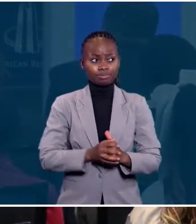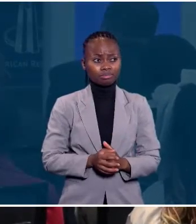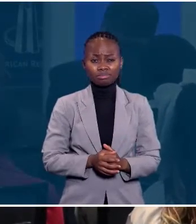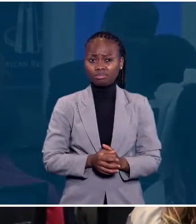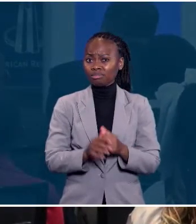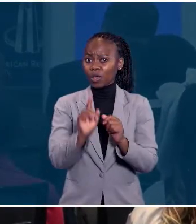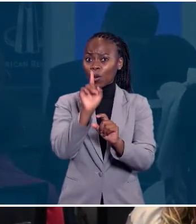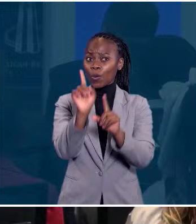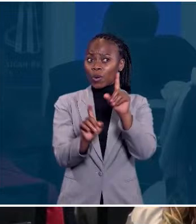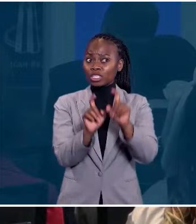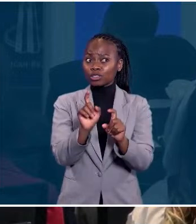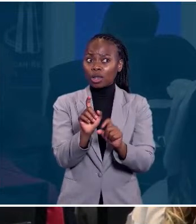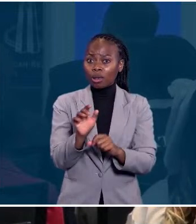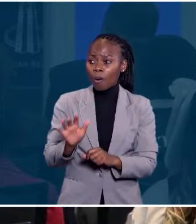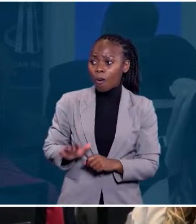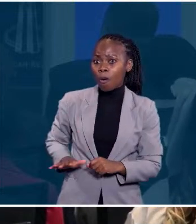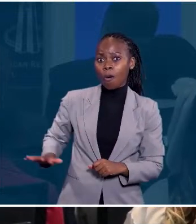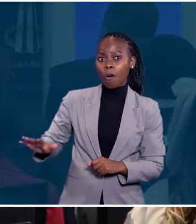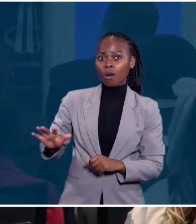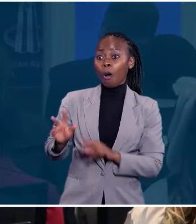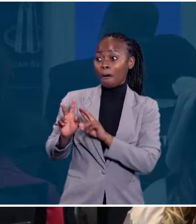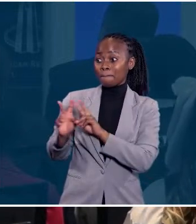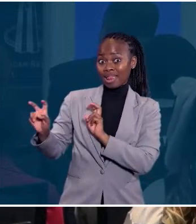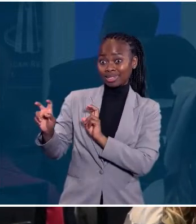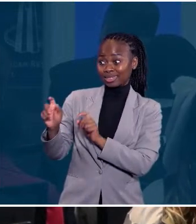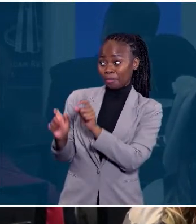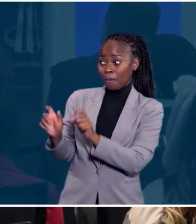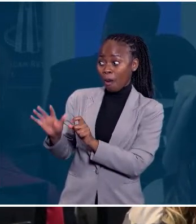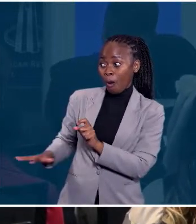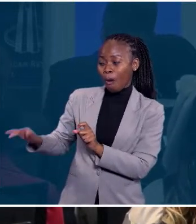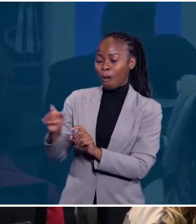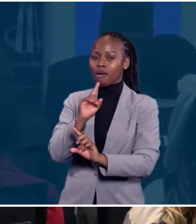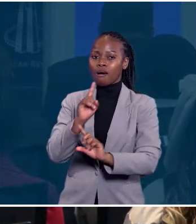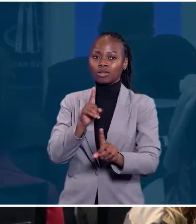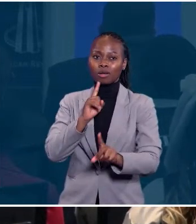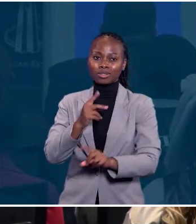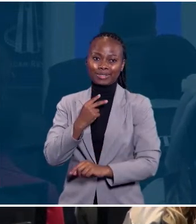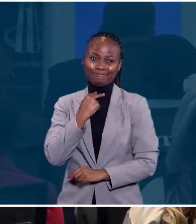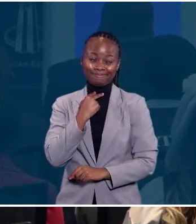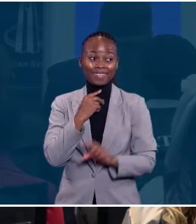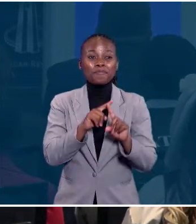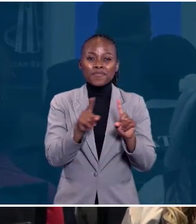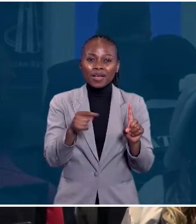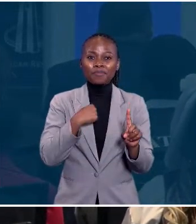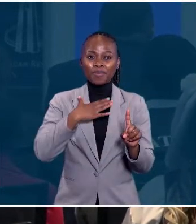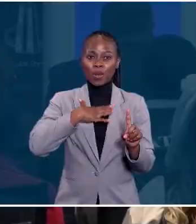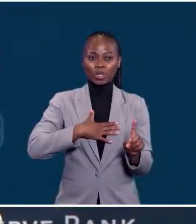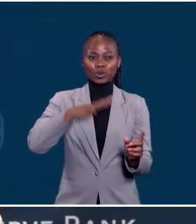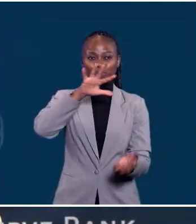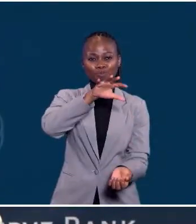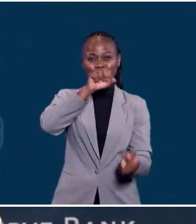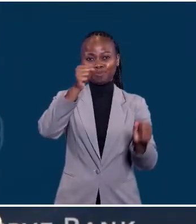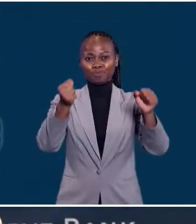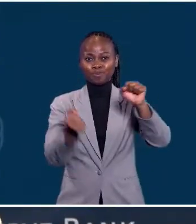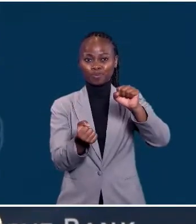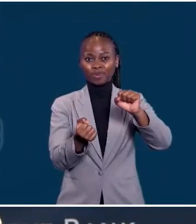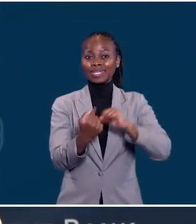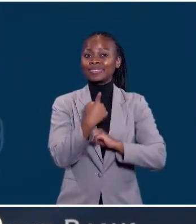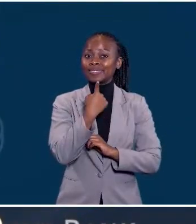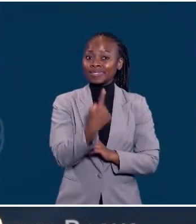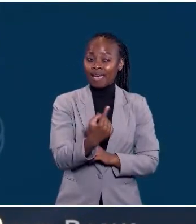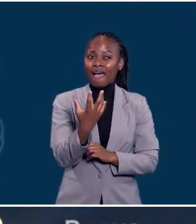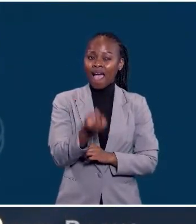questions for all panelists, but with that well-cooked meal, let me call this to a close and say to you there